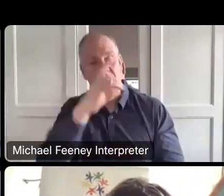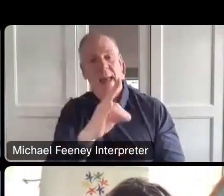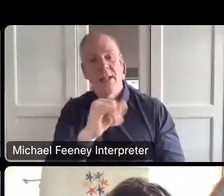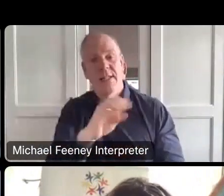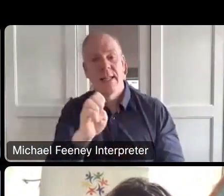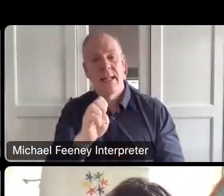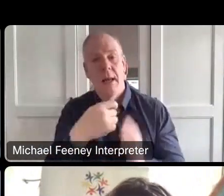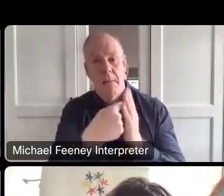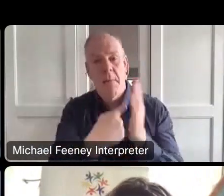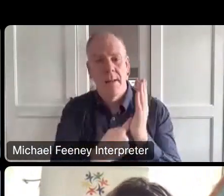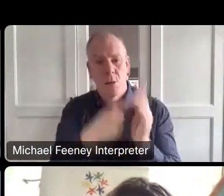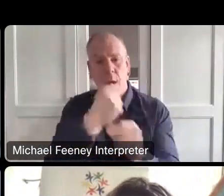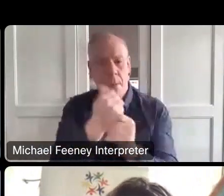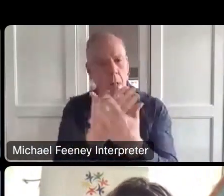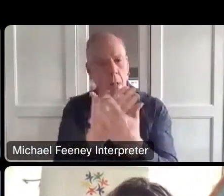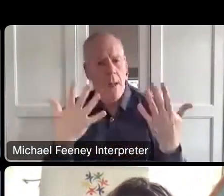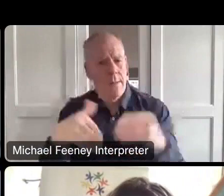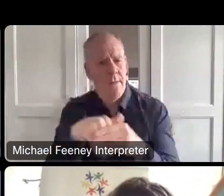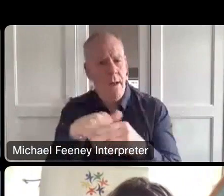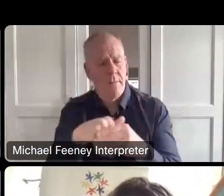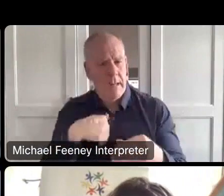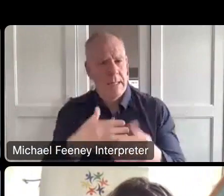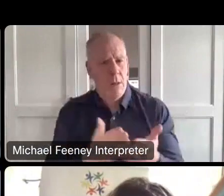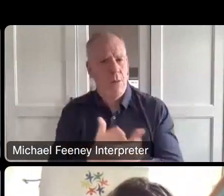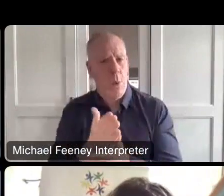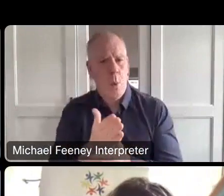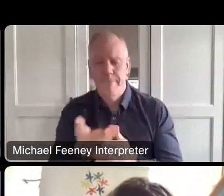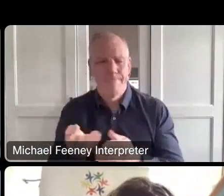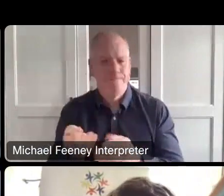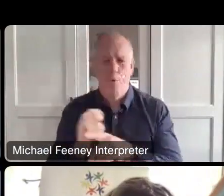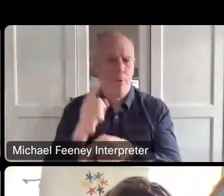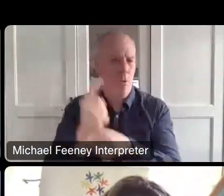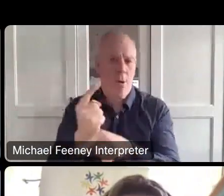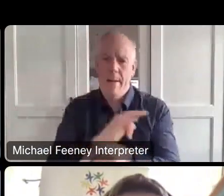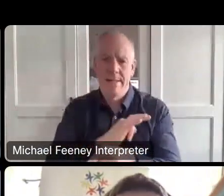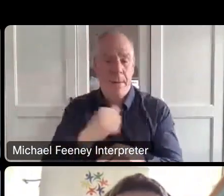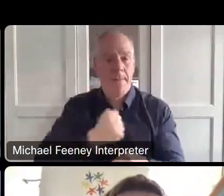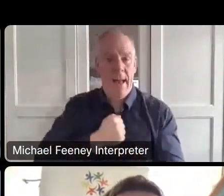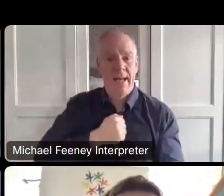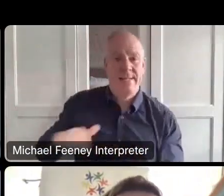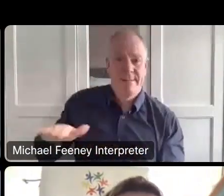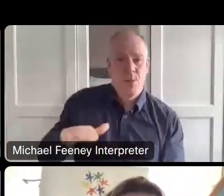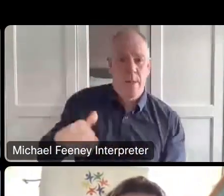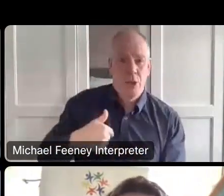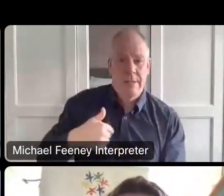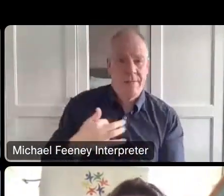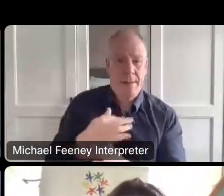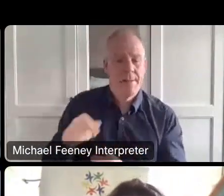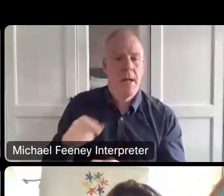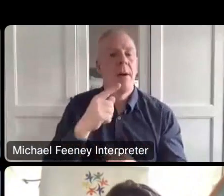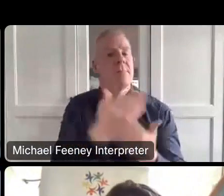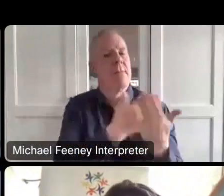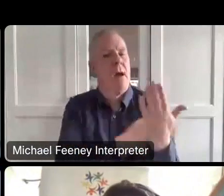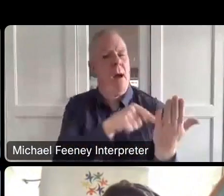on any of the things that I felt shortcomings in the case of my family. But I suppose